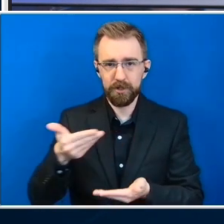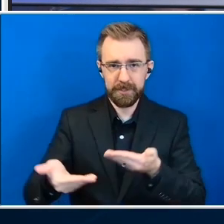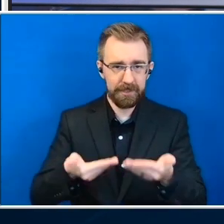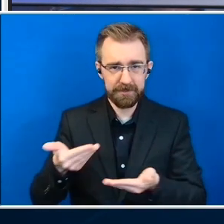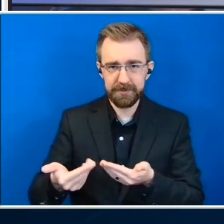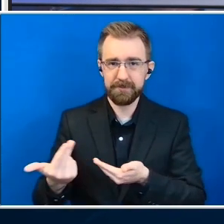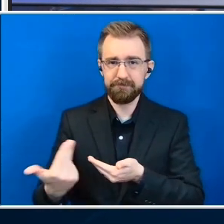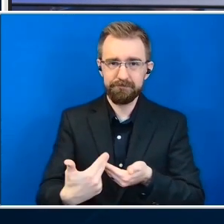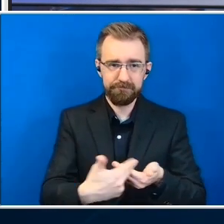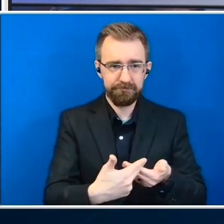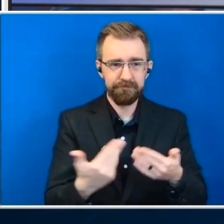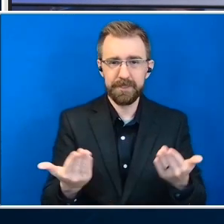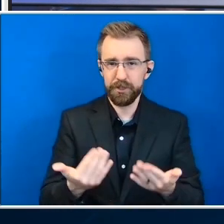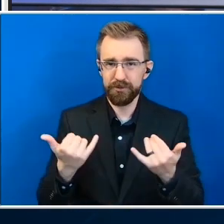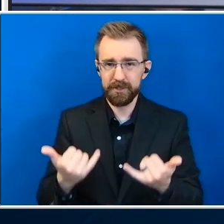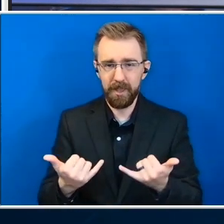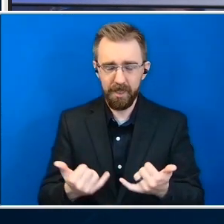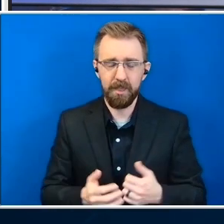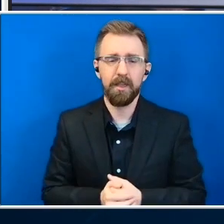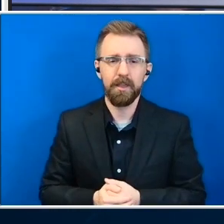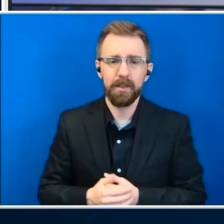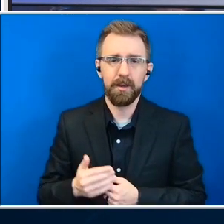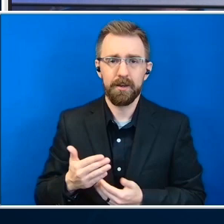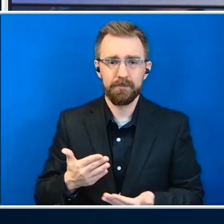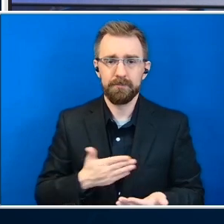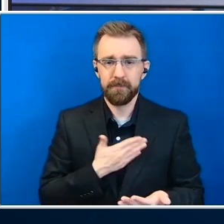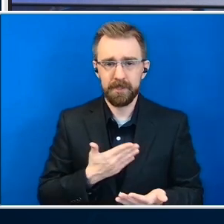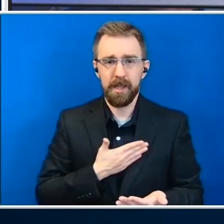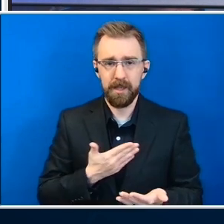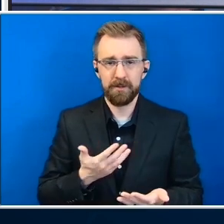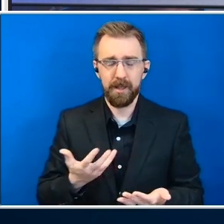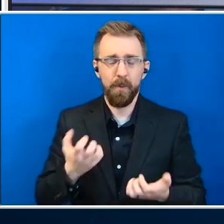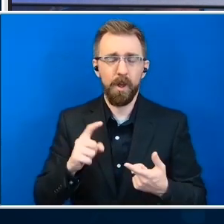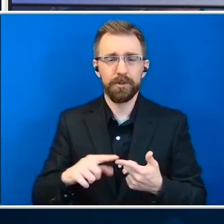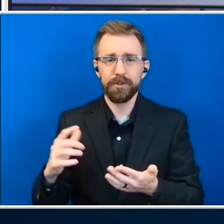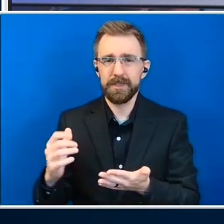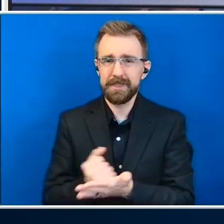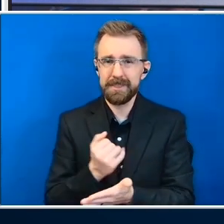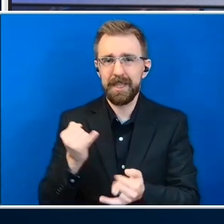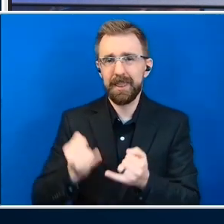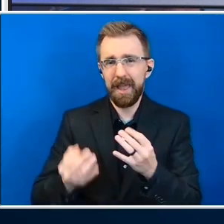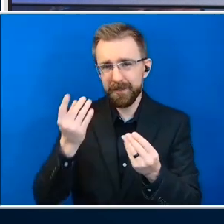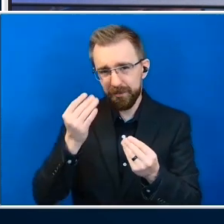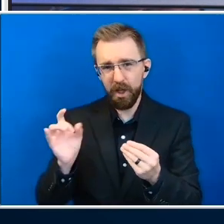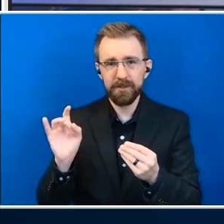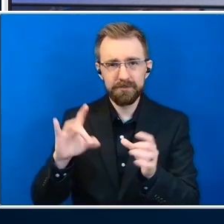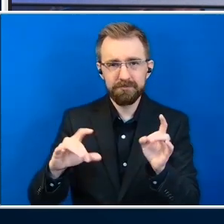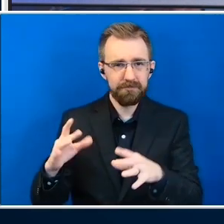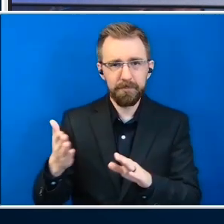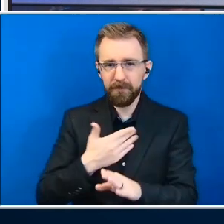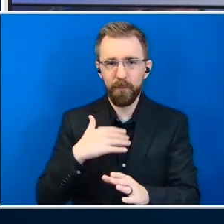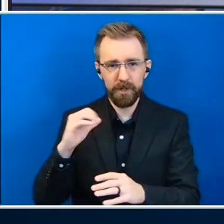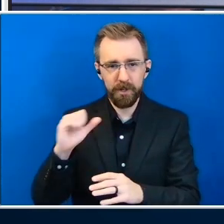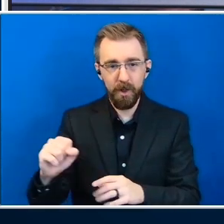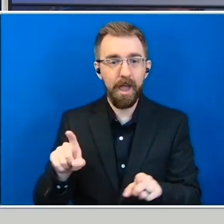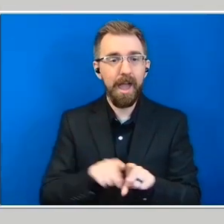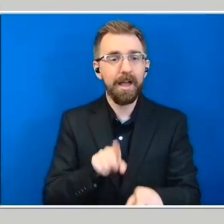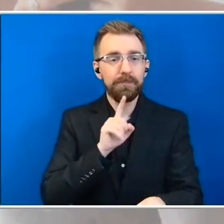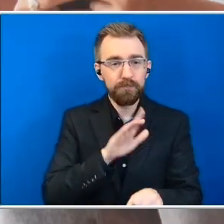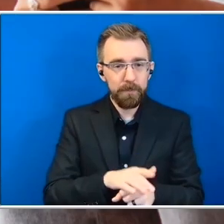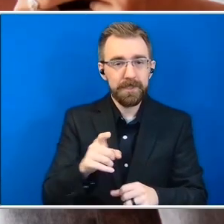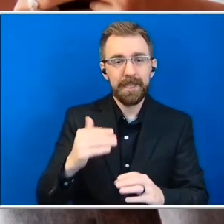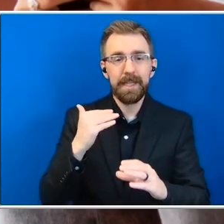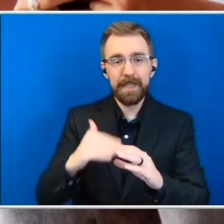today. And I'd like to grab some final thoughts before we go. And as promised, here's the email and number to leave a message if you